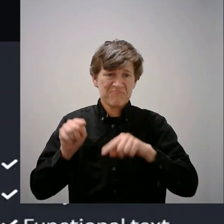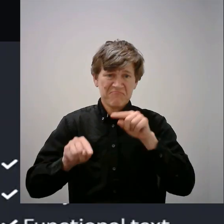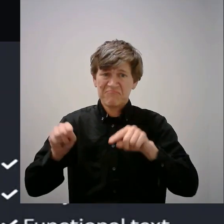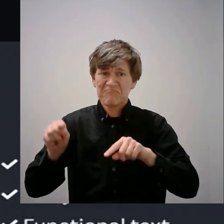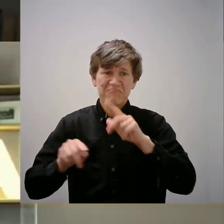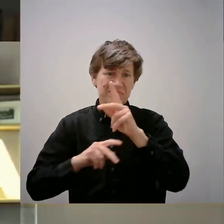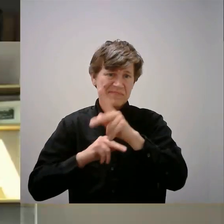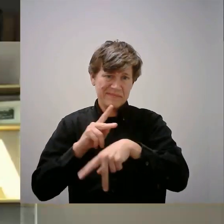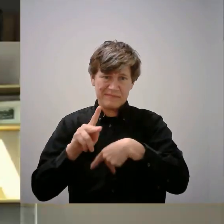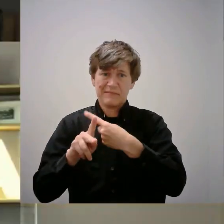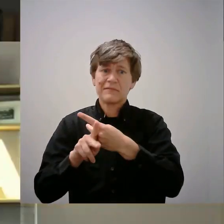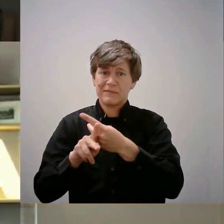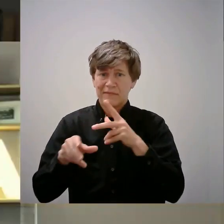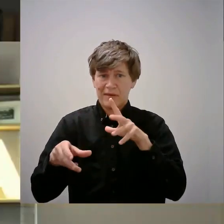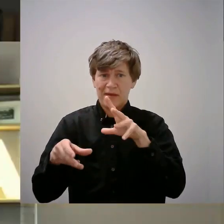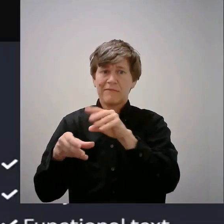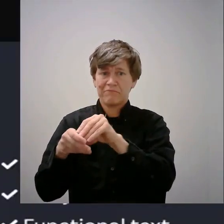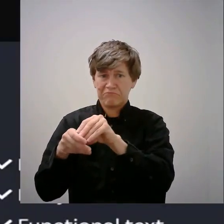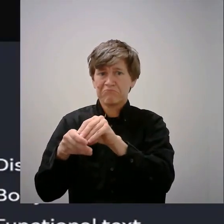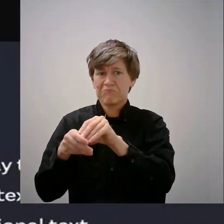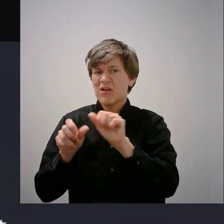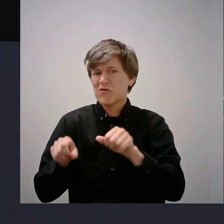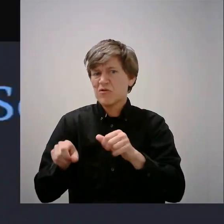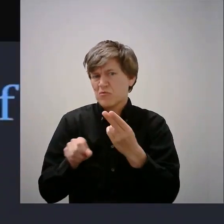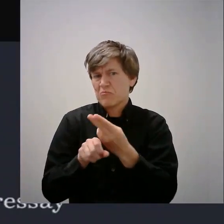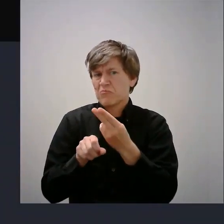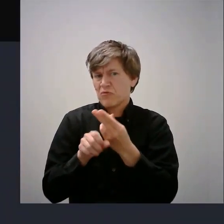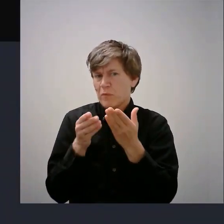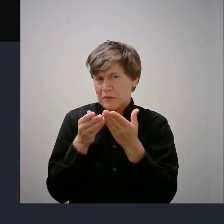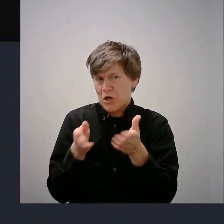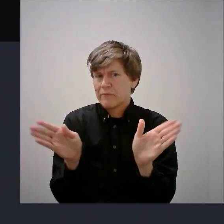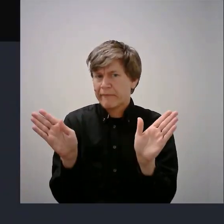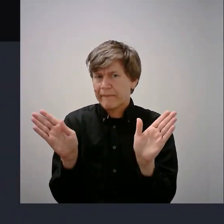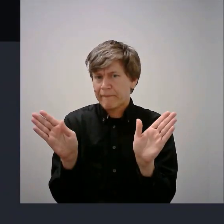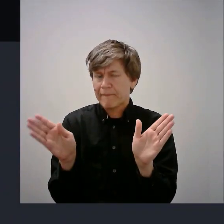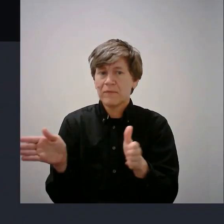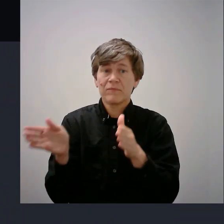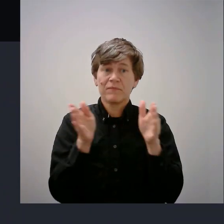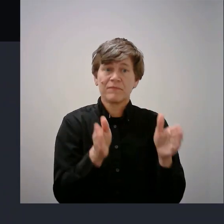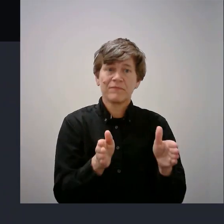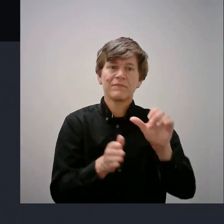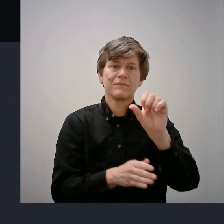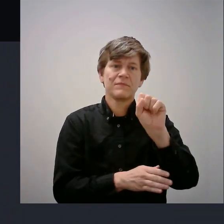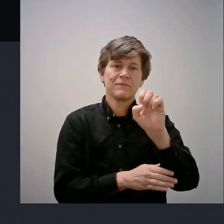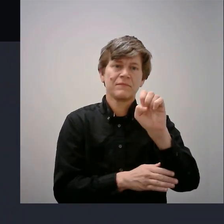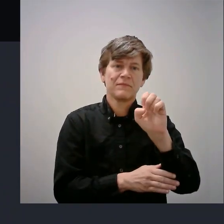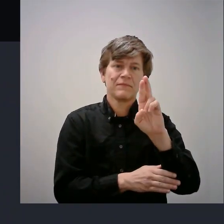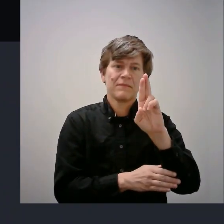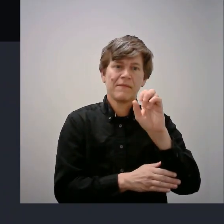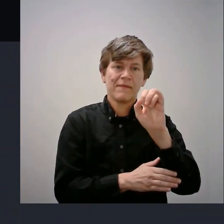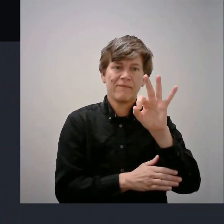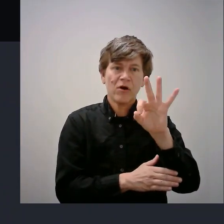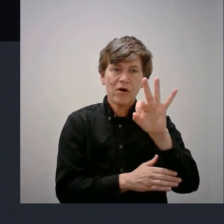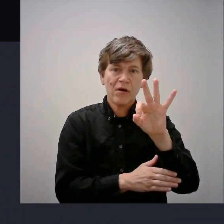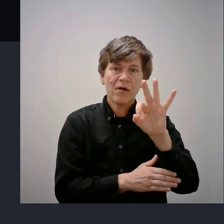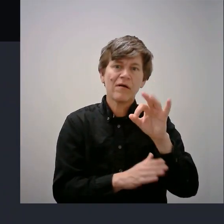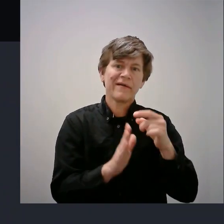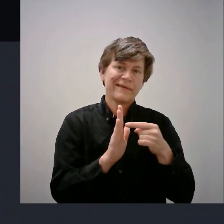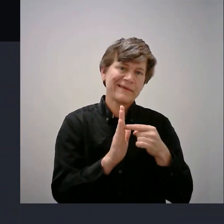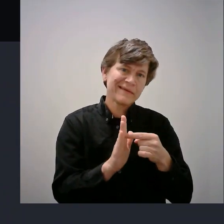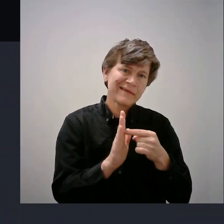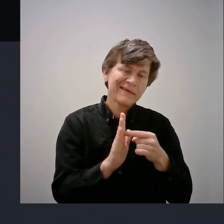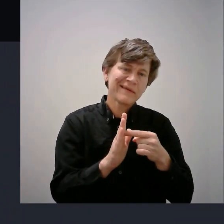will depend on the typeface, of course. Moving on to serifs. Popular example here might be